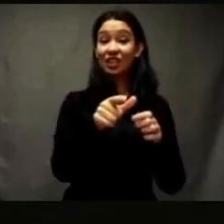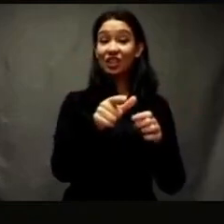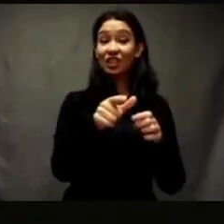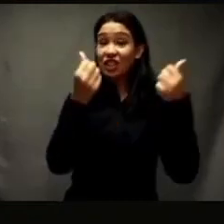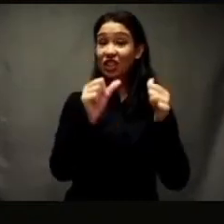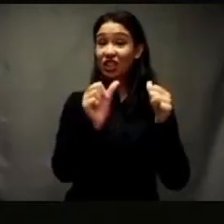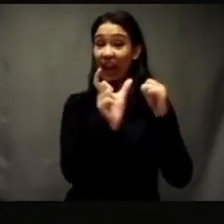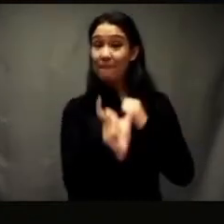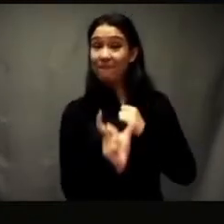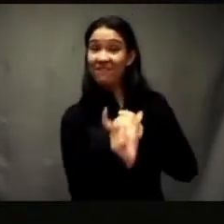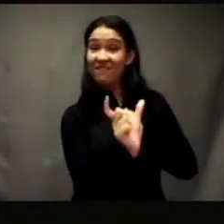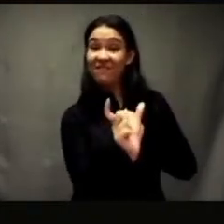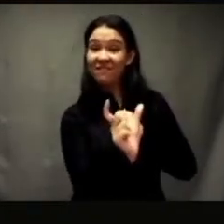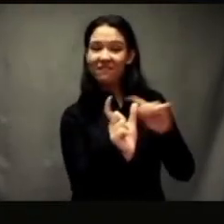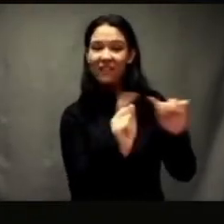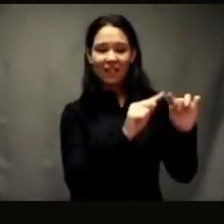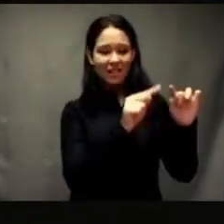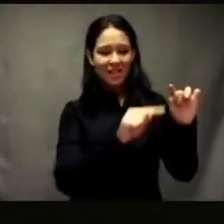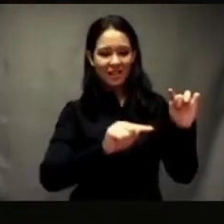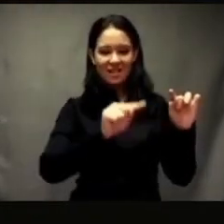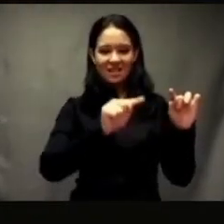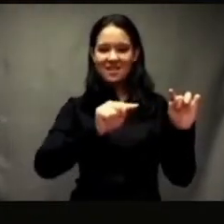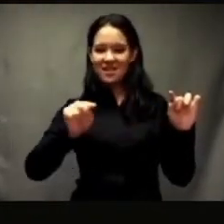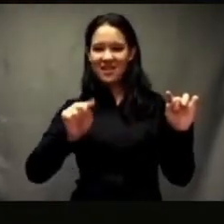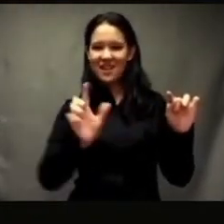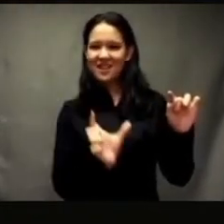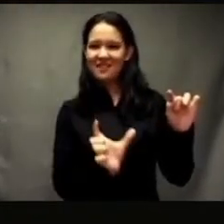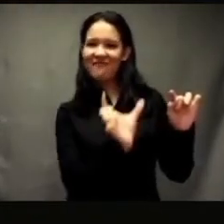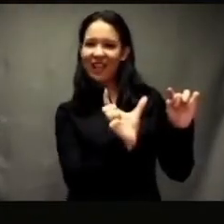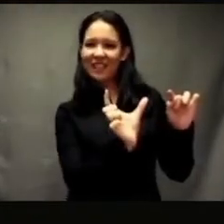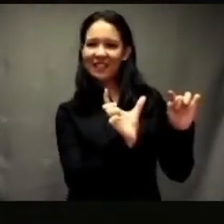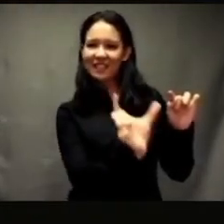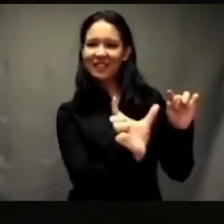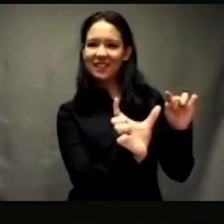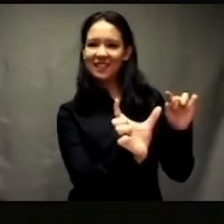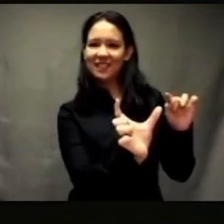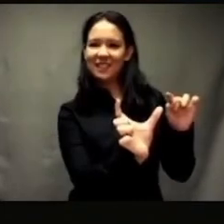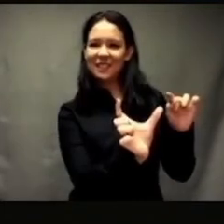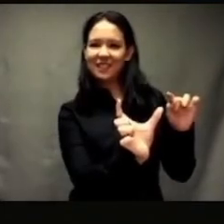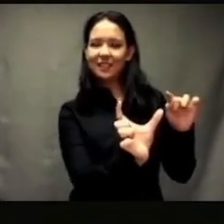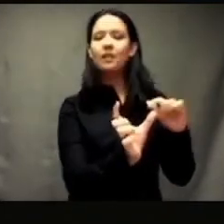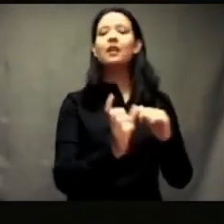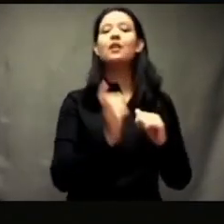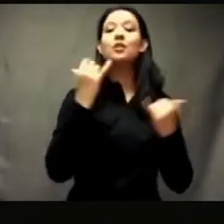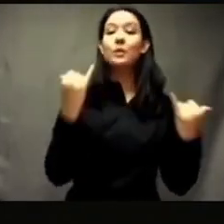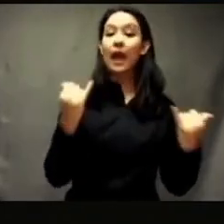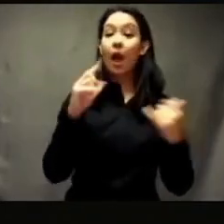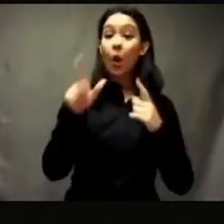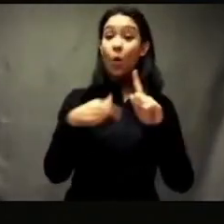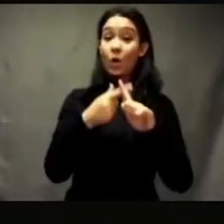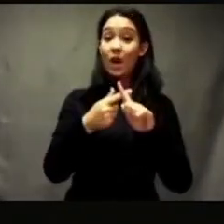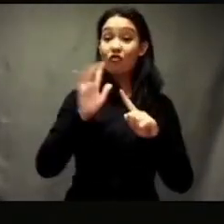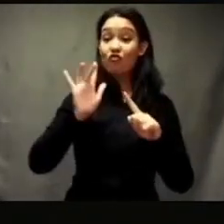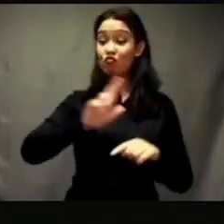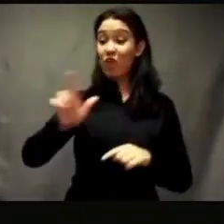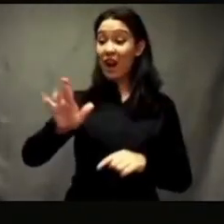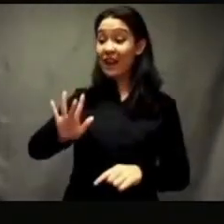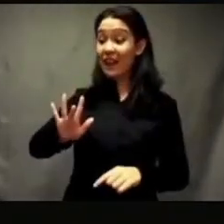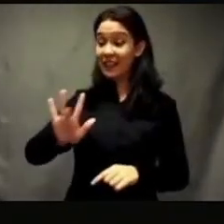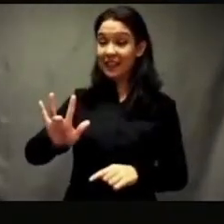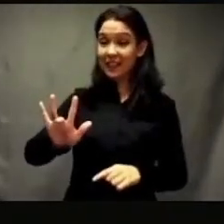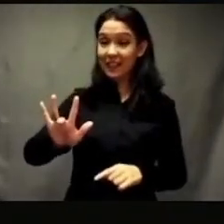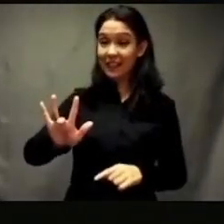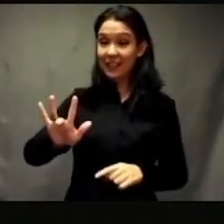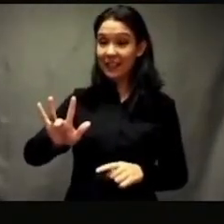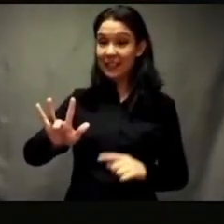perfectly here inside the if block. And so now when the right arrow key is pressed, and